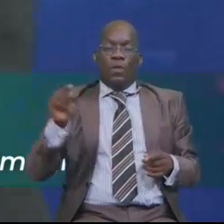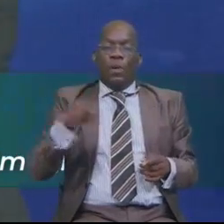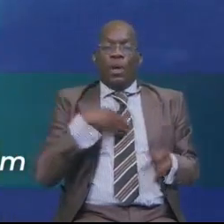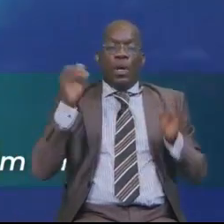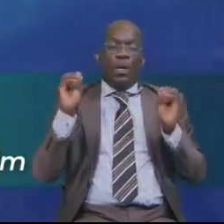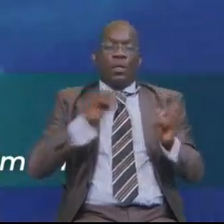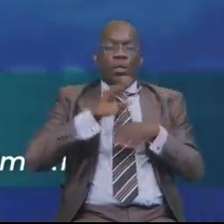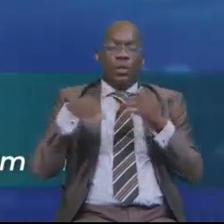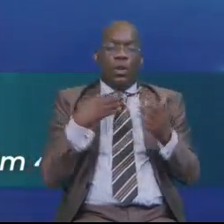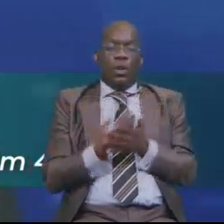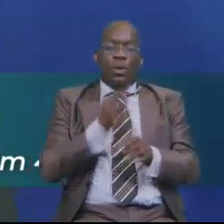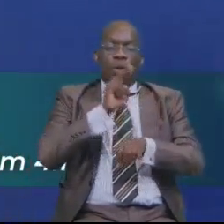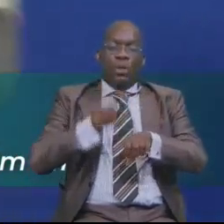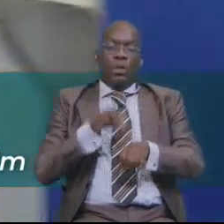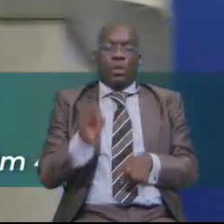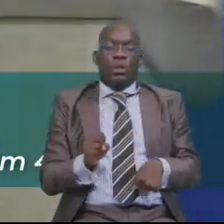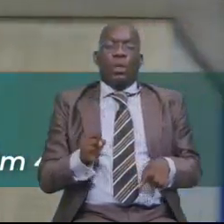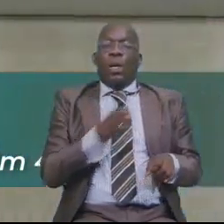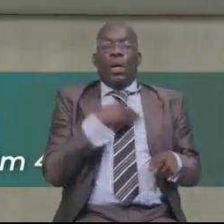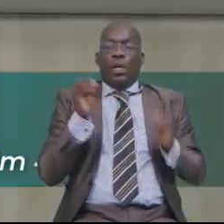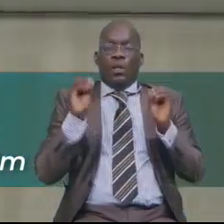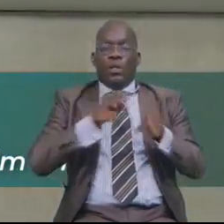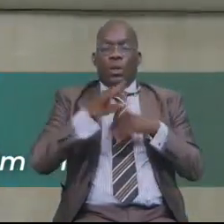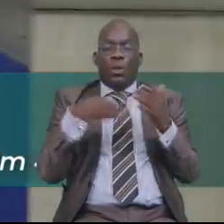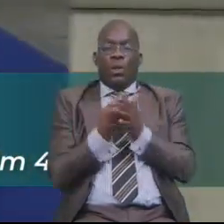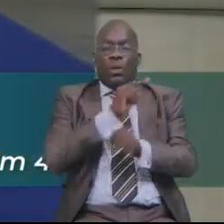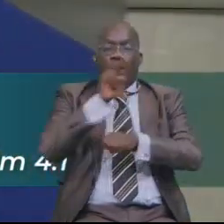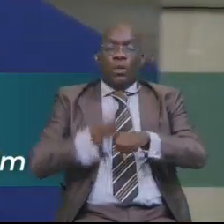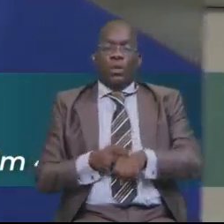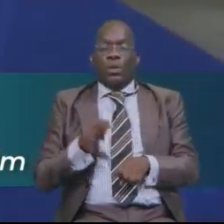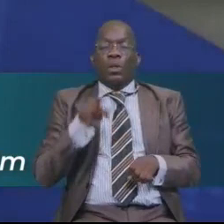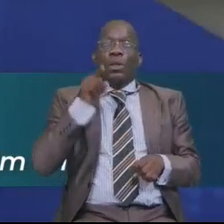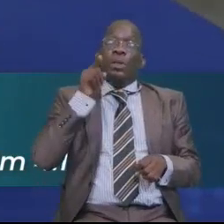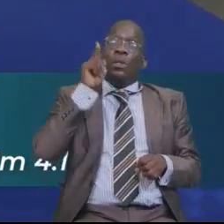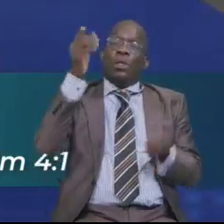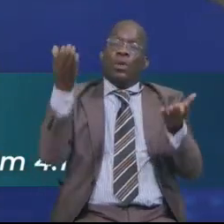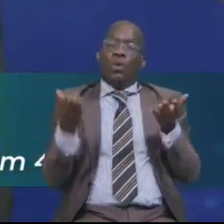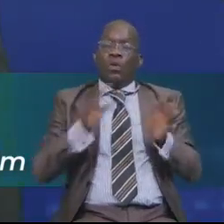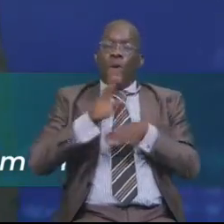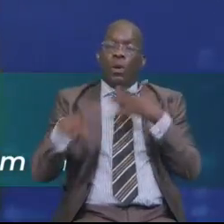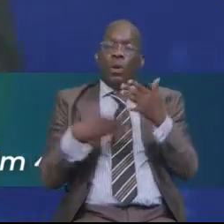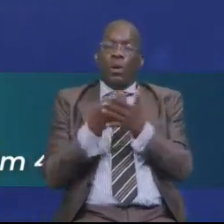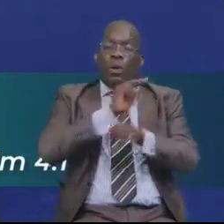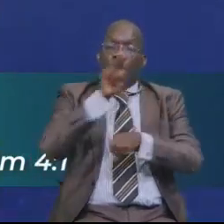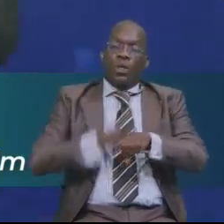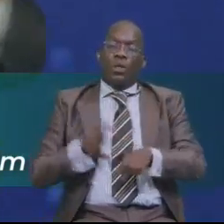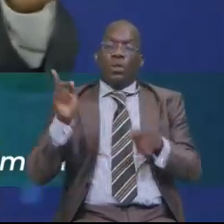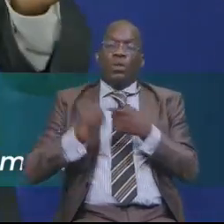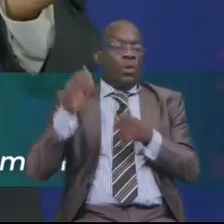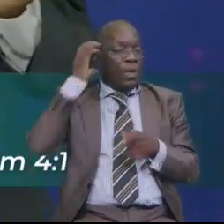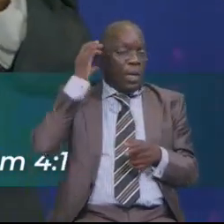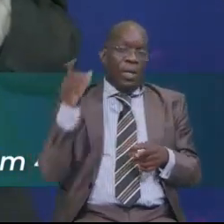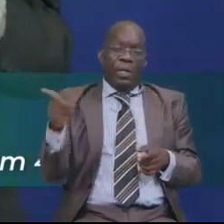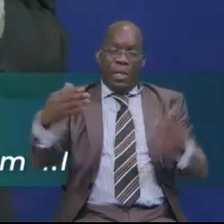nations. And teach all nations. He wants all nations to hear, and they have not all heard. He wants